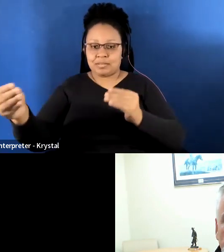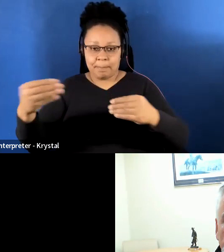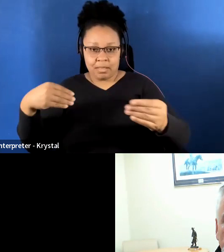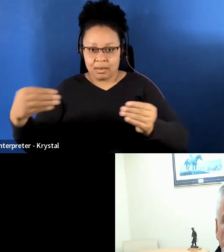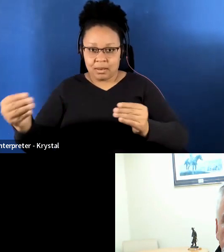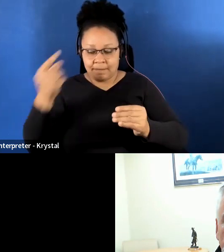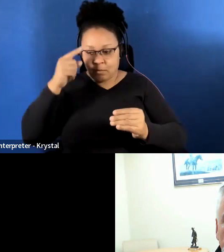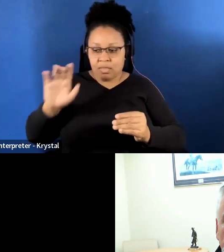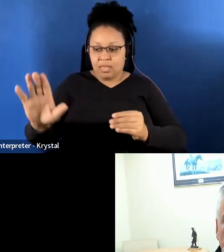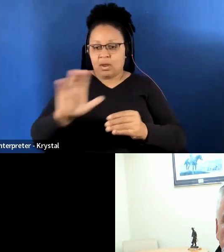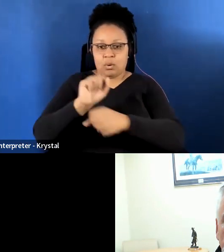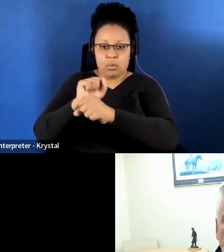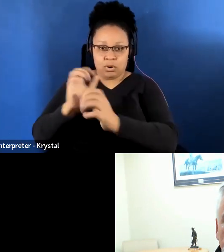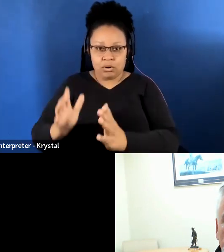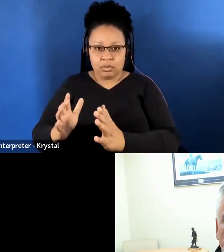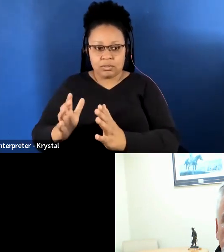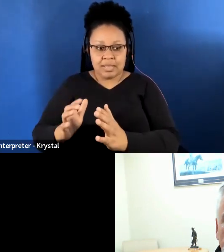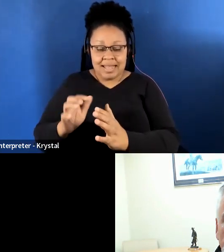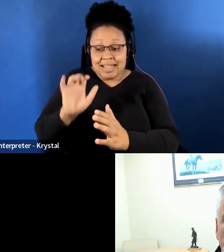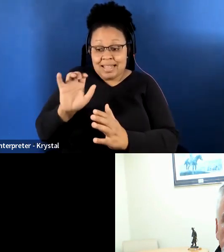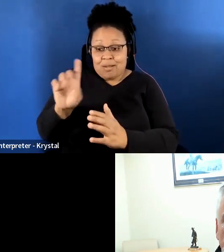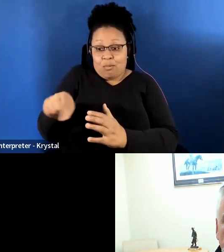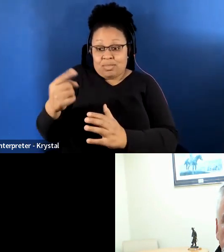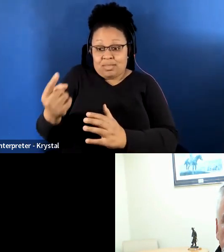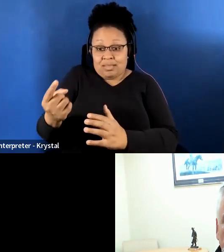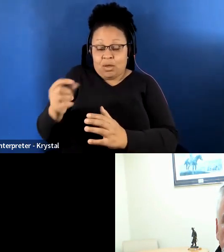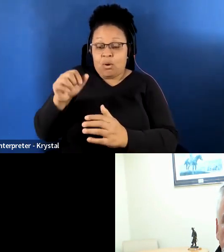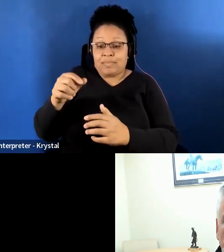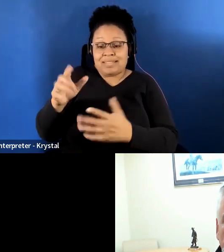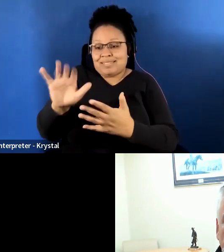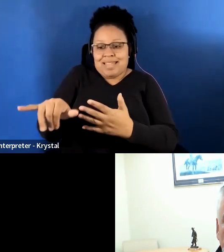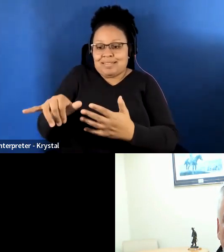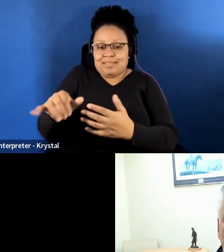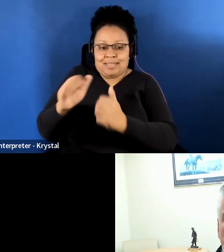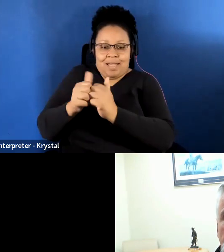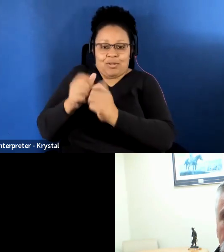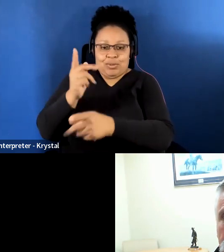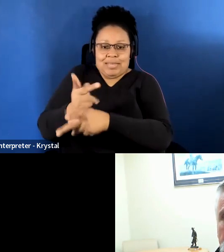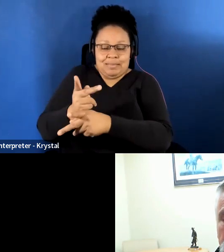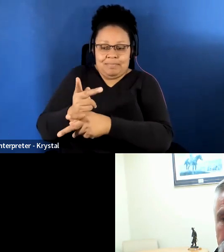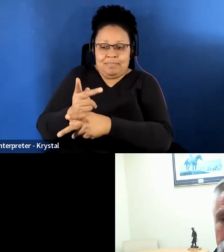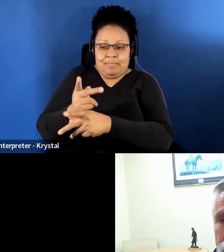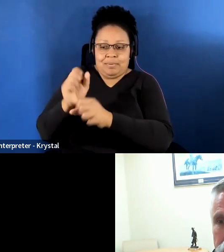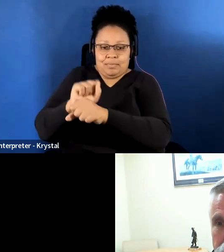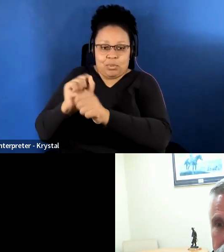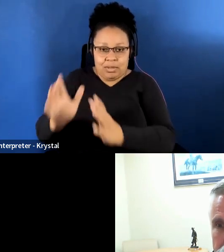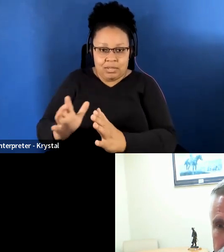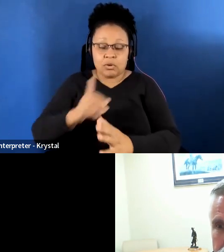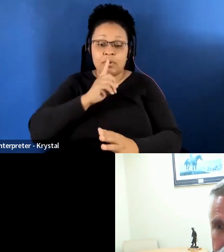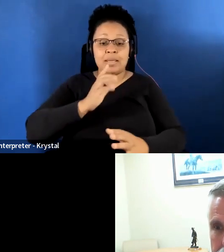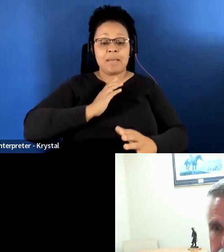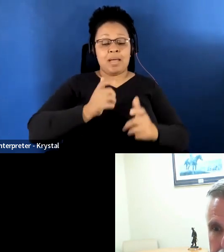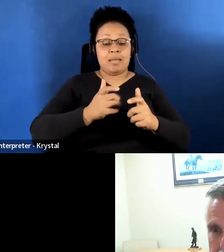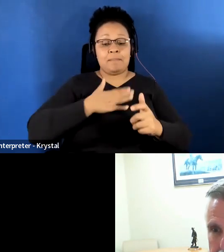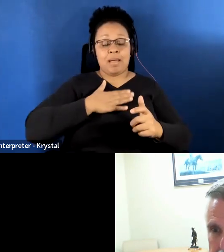for their employees, because that's the only way you can keep and retain employees. And like a lot of you, probably my biggest pressure is there's a very